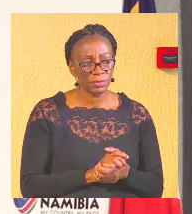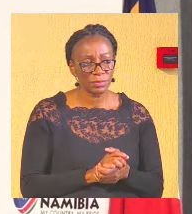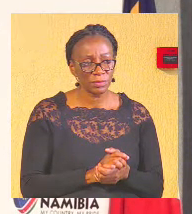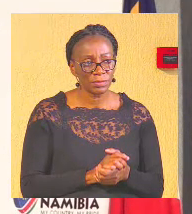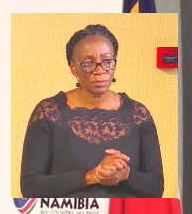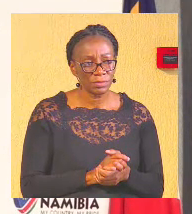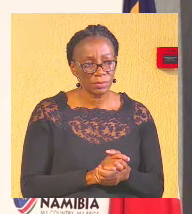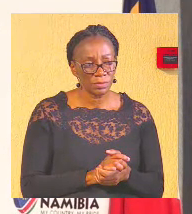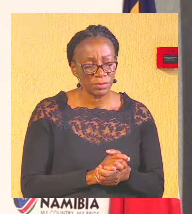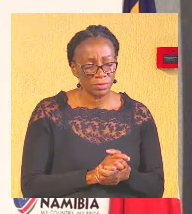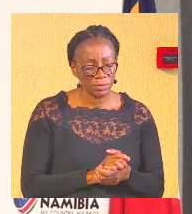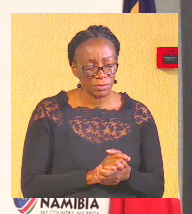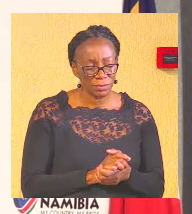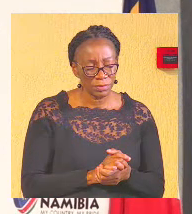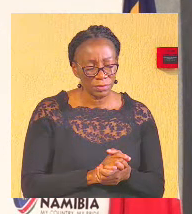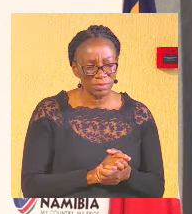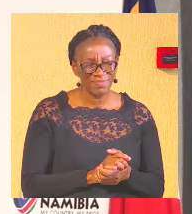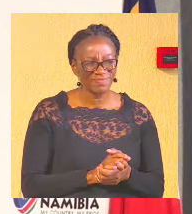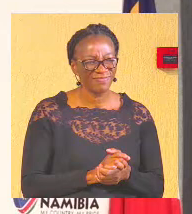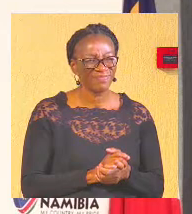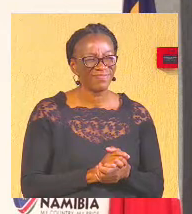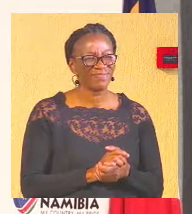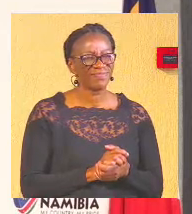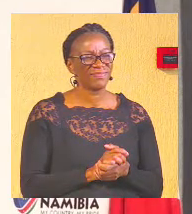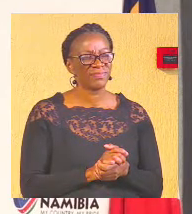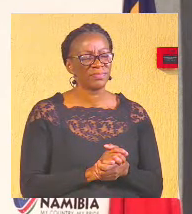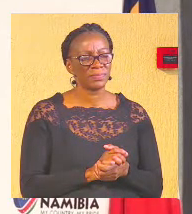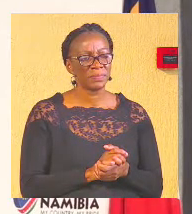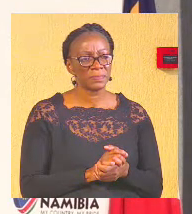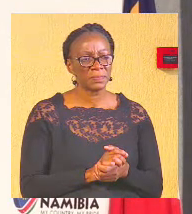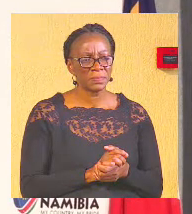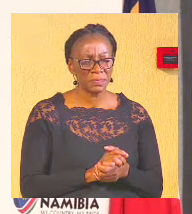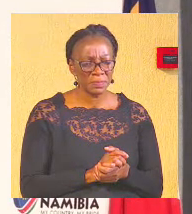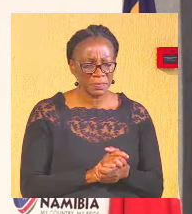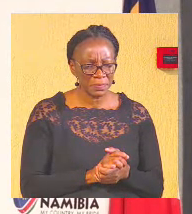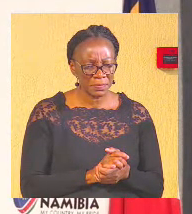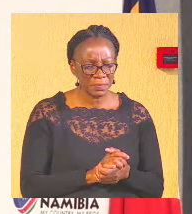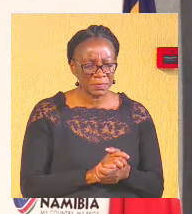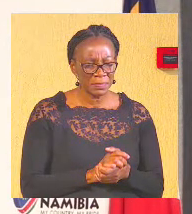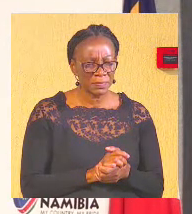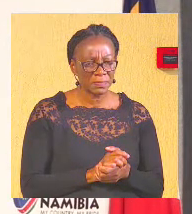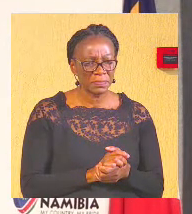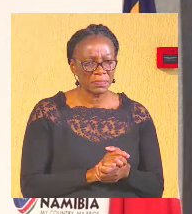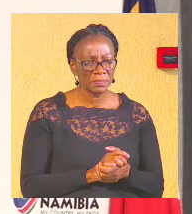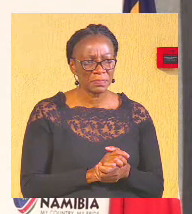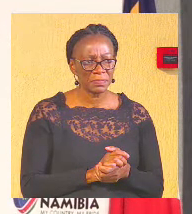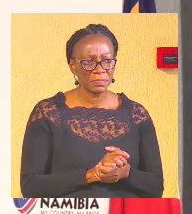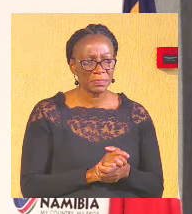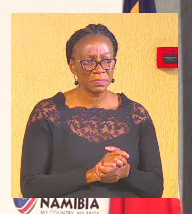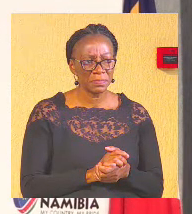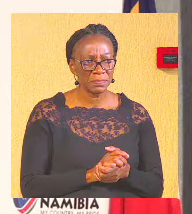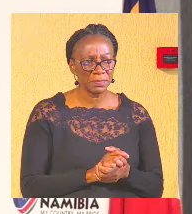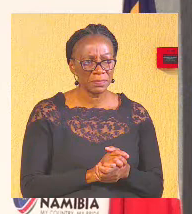bring it up. I think people at the villages, either they are not taking this thing serious or they do not